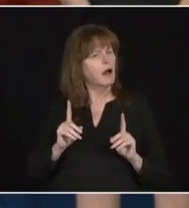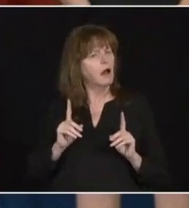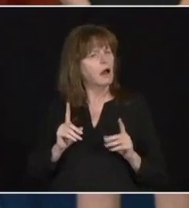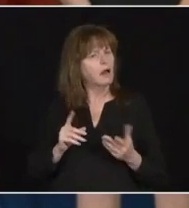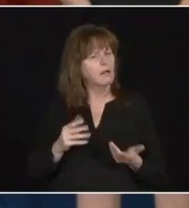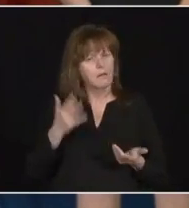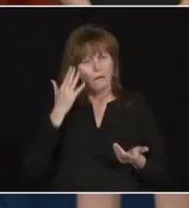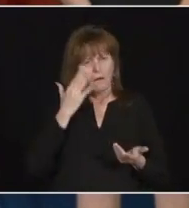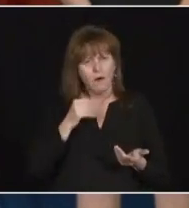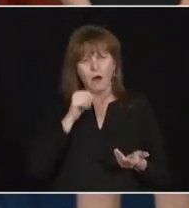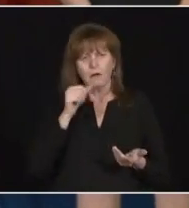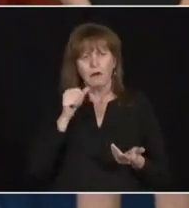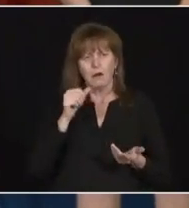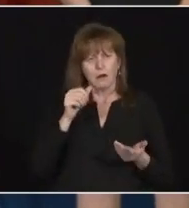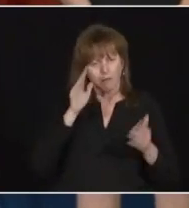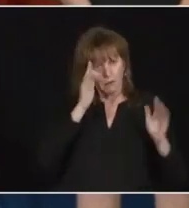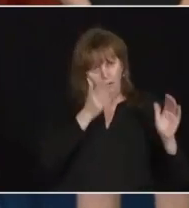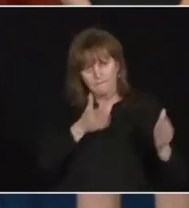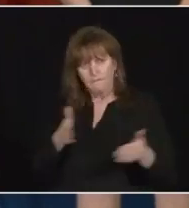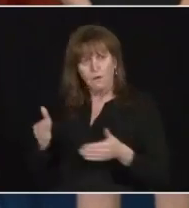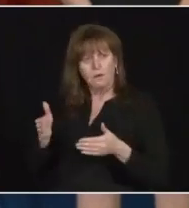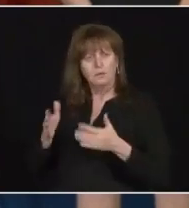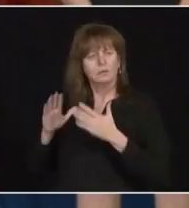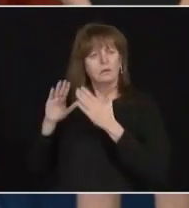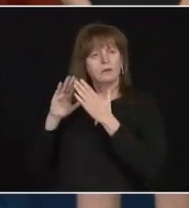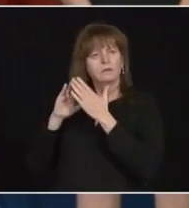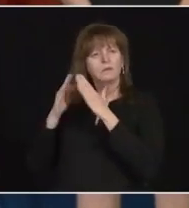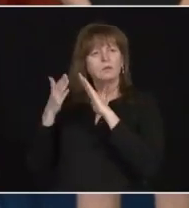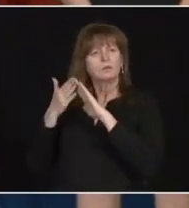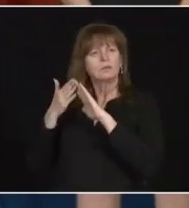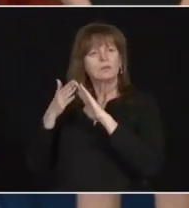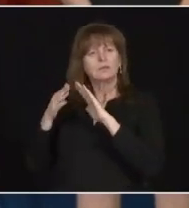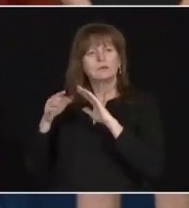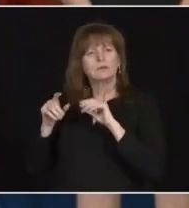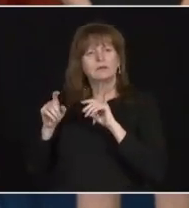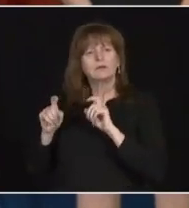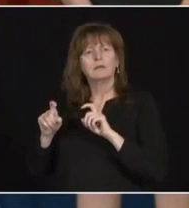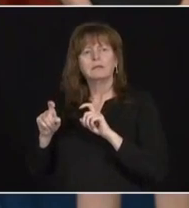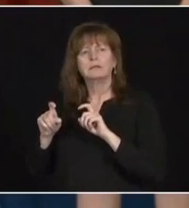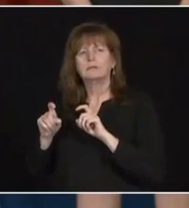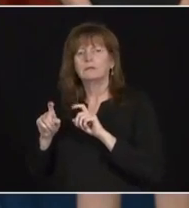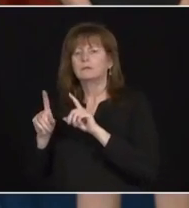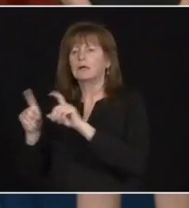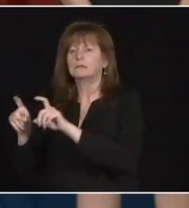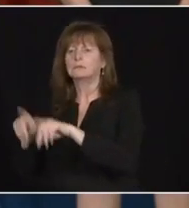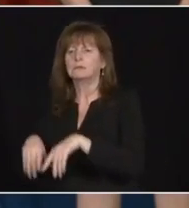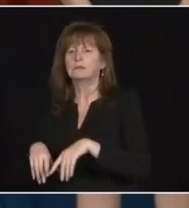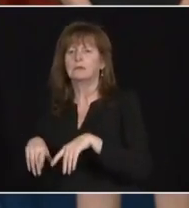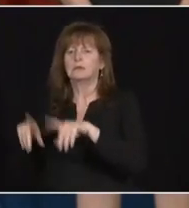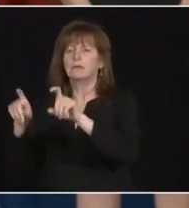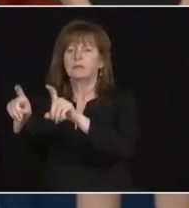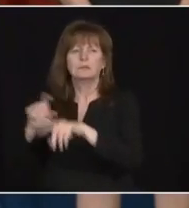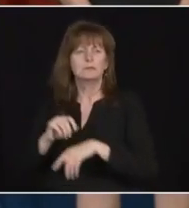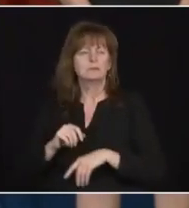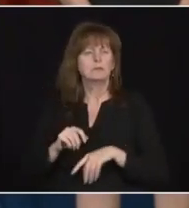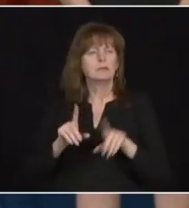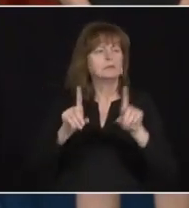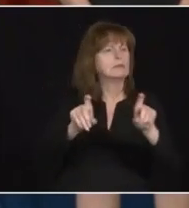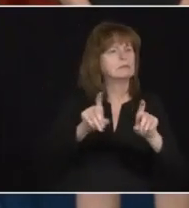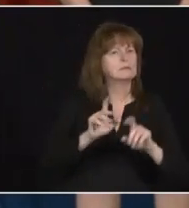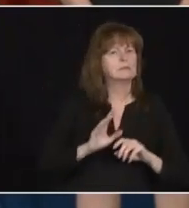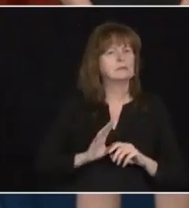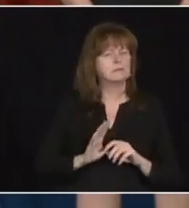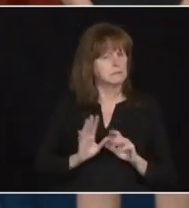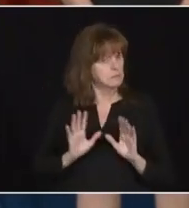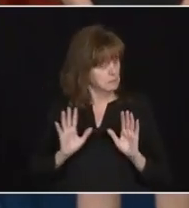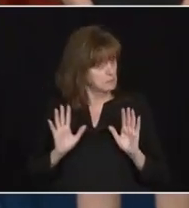when experts say that it needs to begin before the economy opens so that a proper baseline is created. Why hasn't the